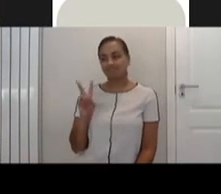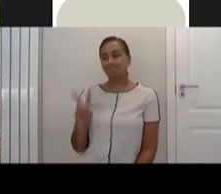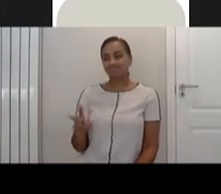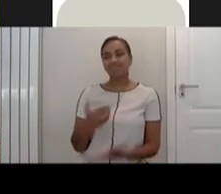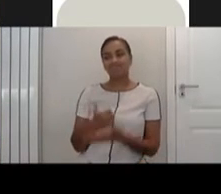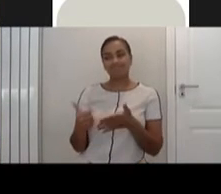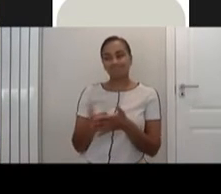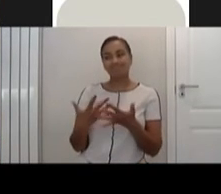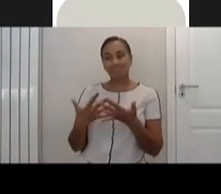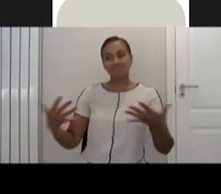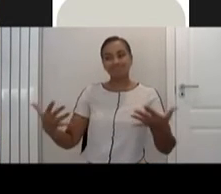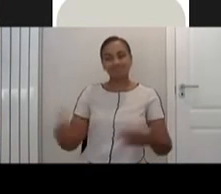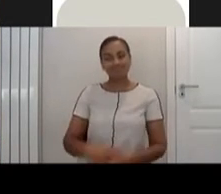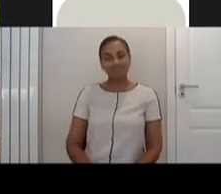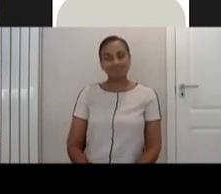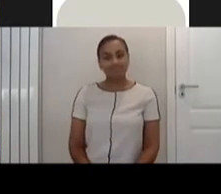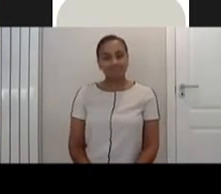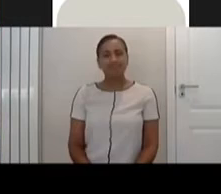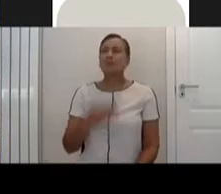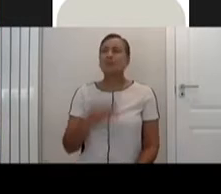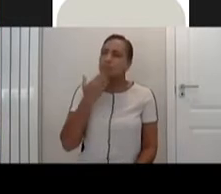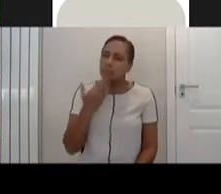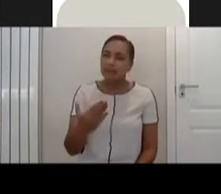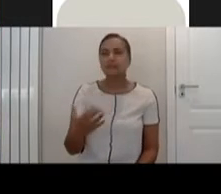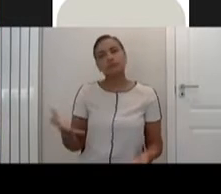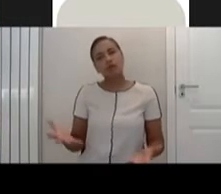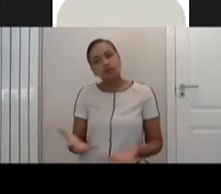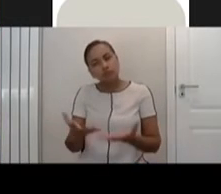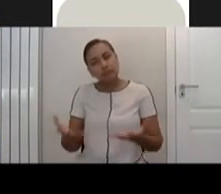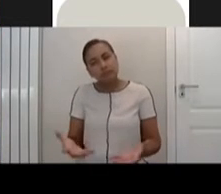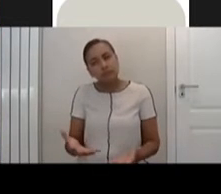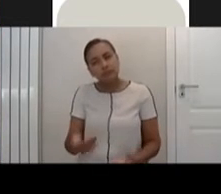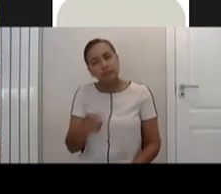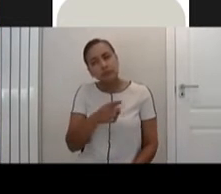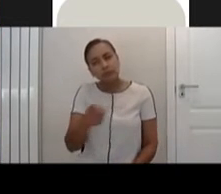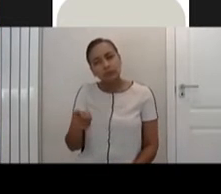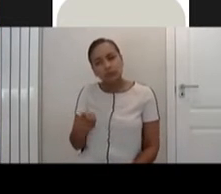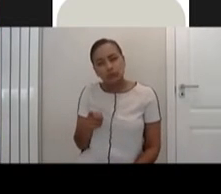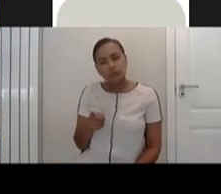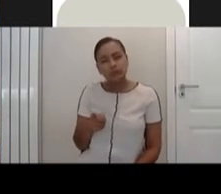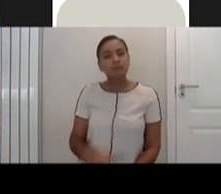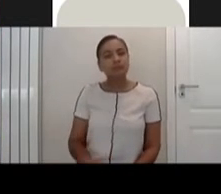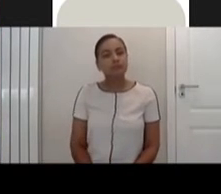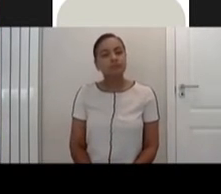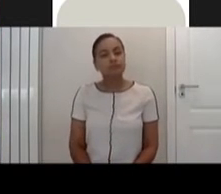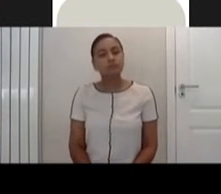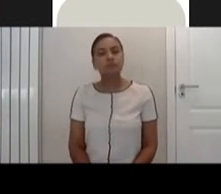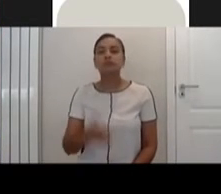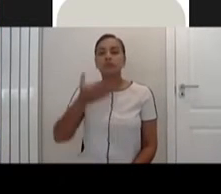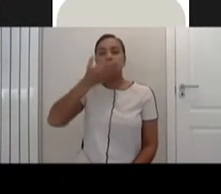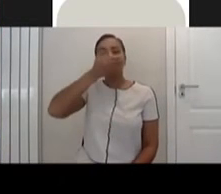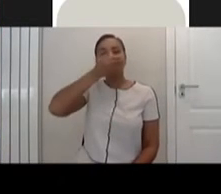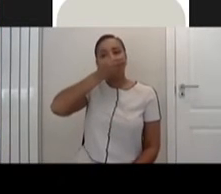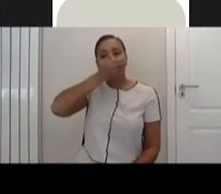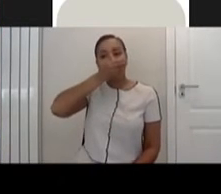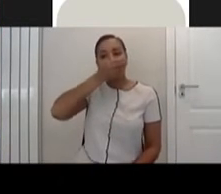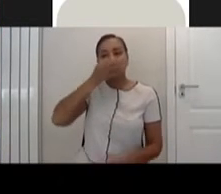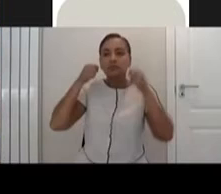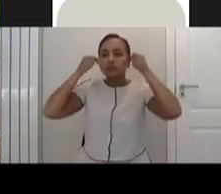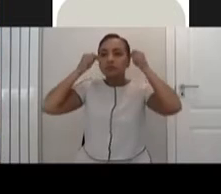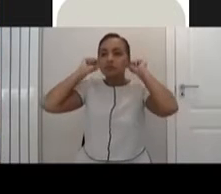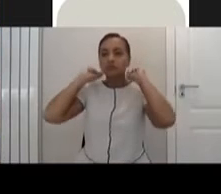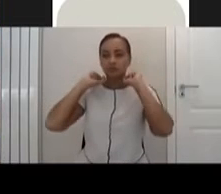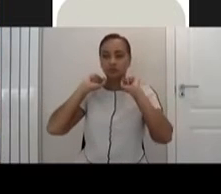and we would very much encourage people to wear face coverings that